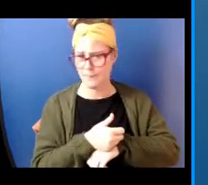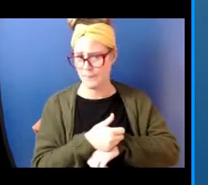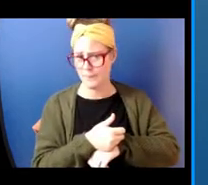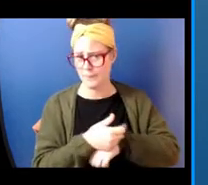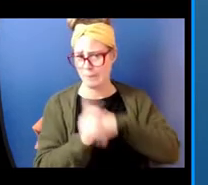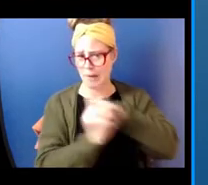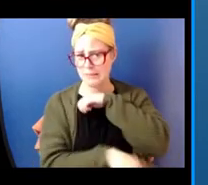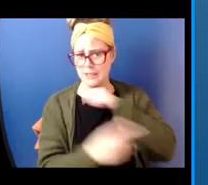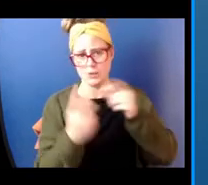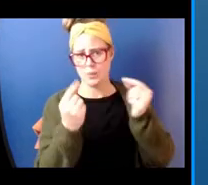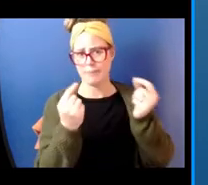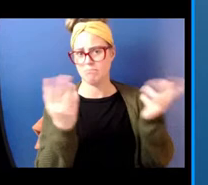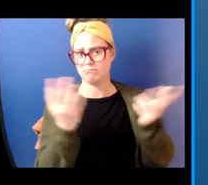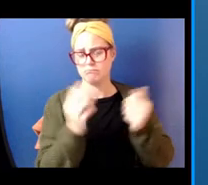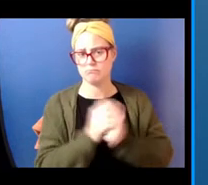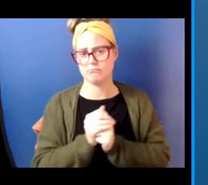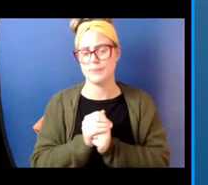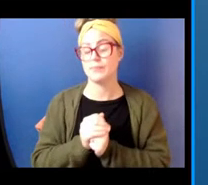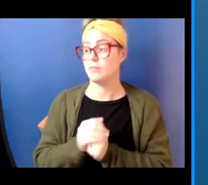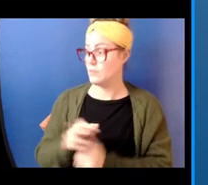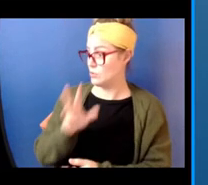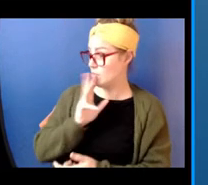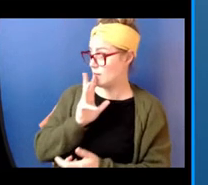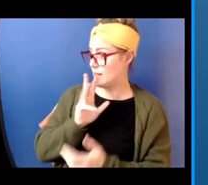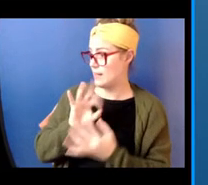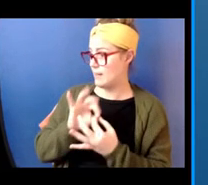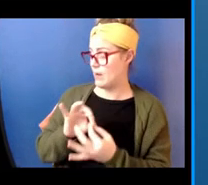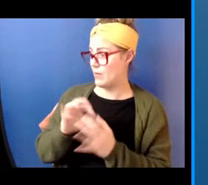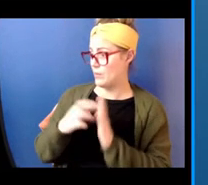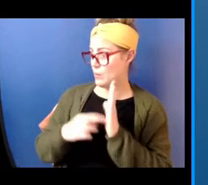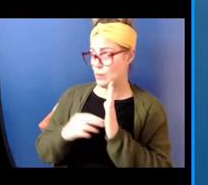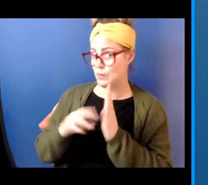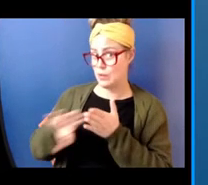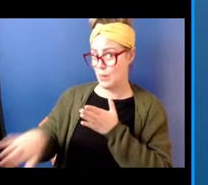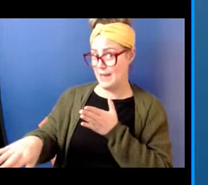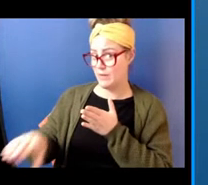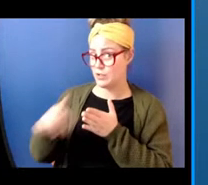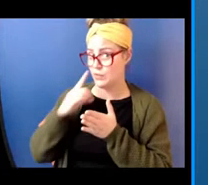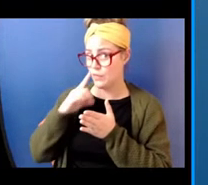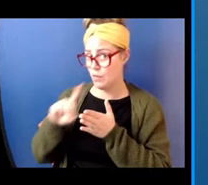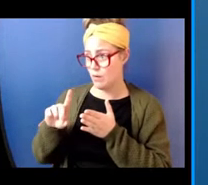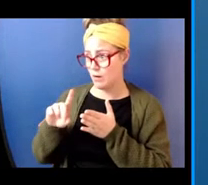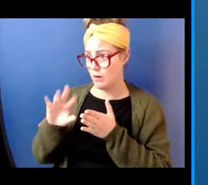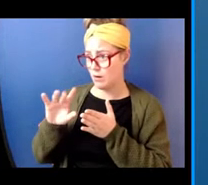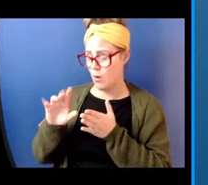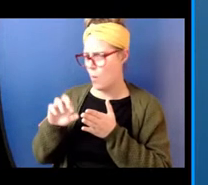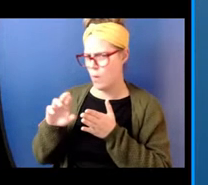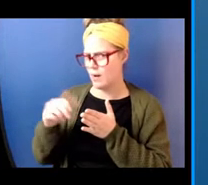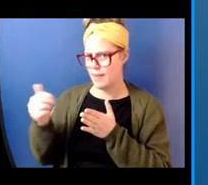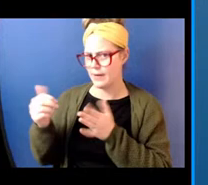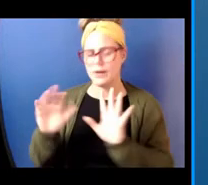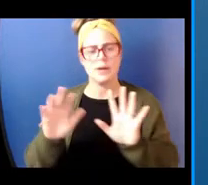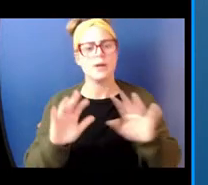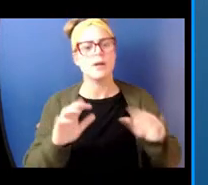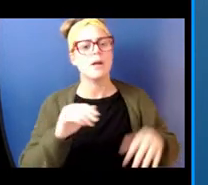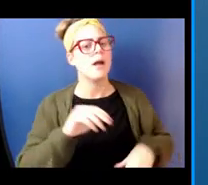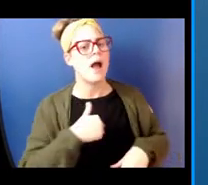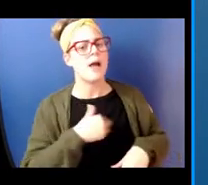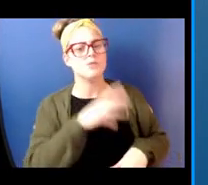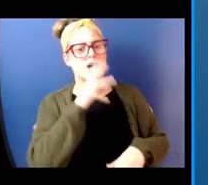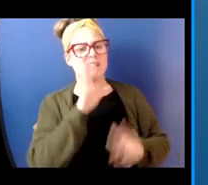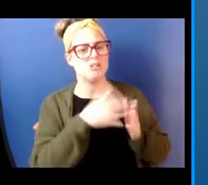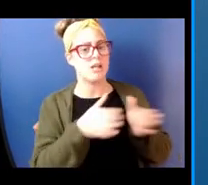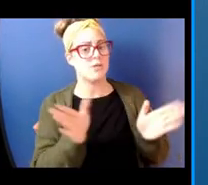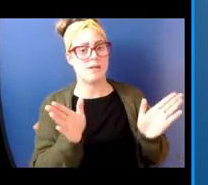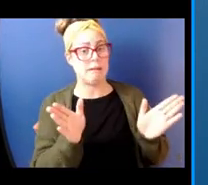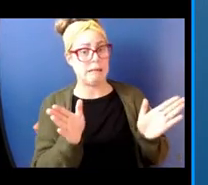discussing today are you so you're talking about the rules in the waivers or um I think I'm talking about just just the general